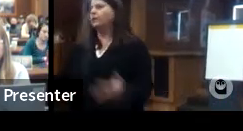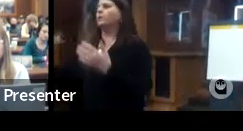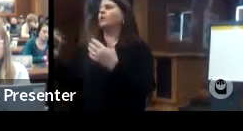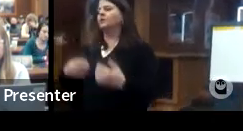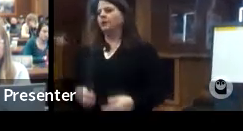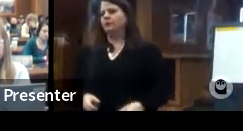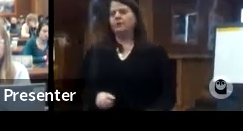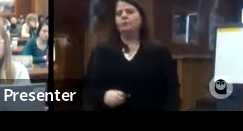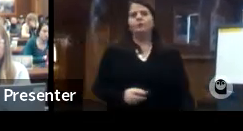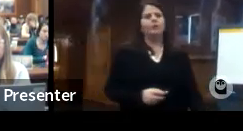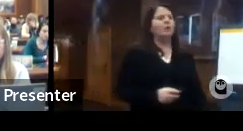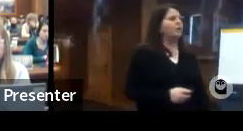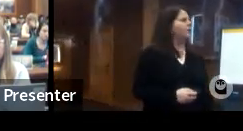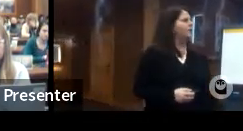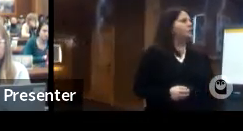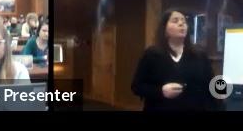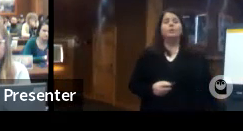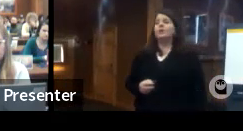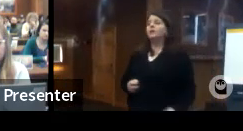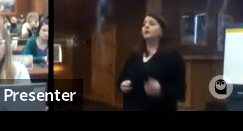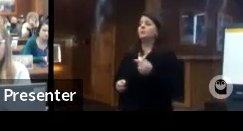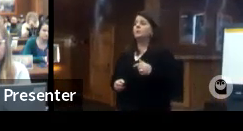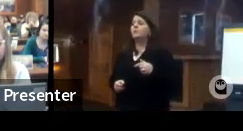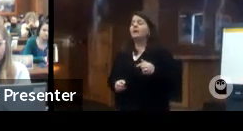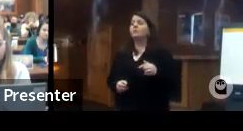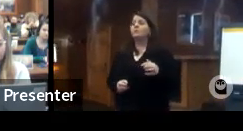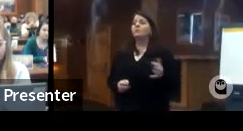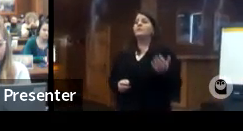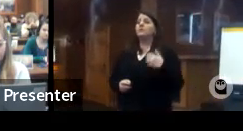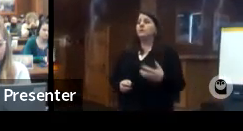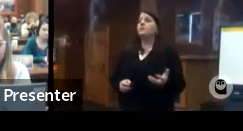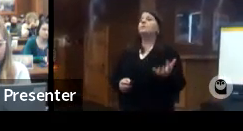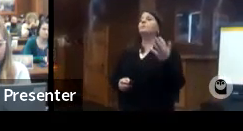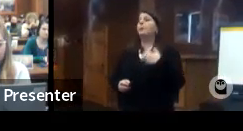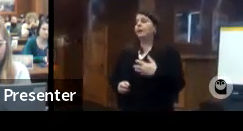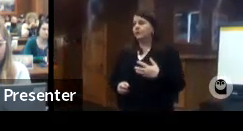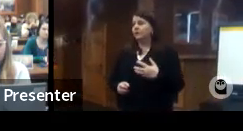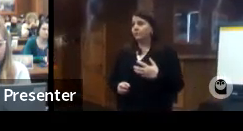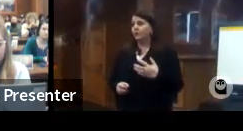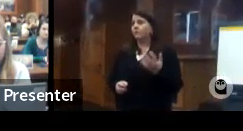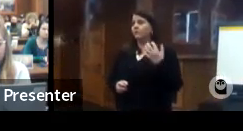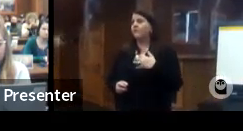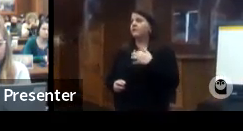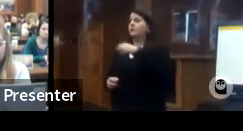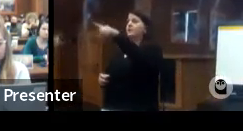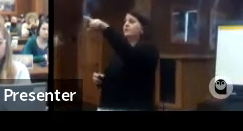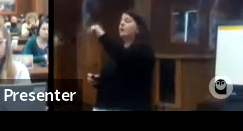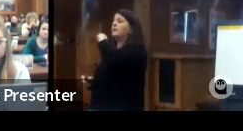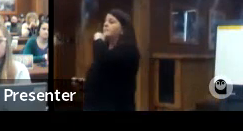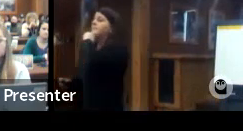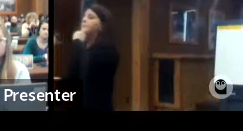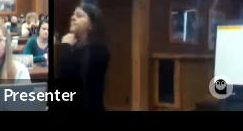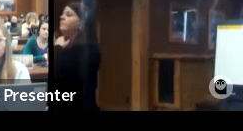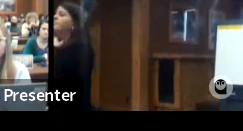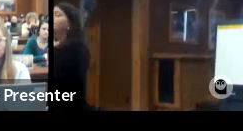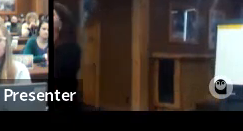and encourage the court to move along. So we'll talk a little bit more about defense attorneys and being prepared for defense attorneys.